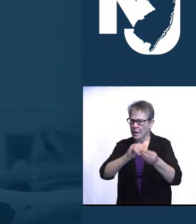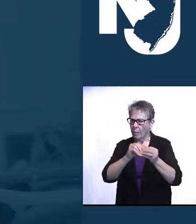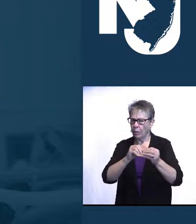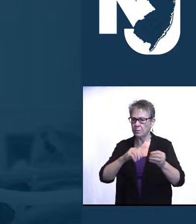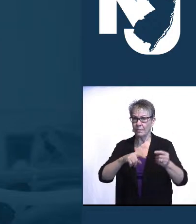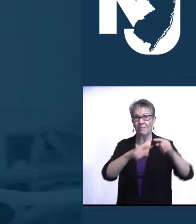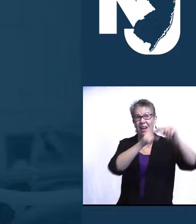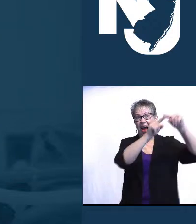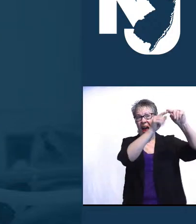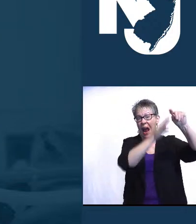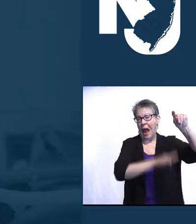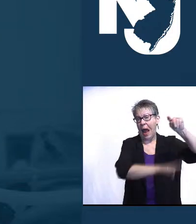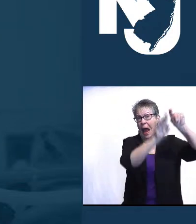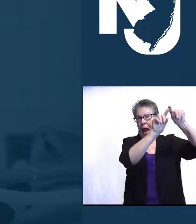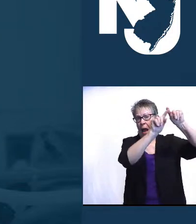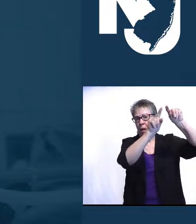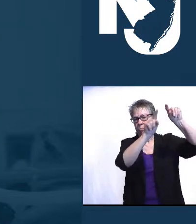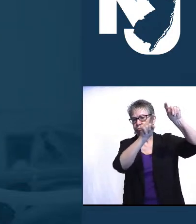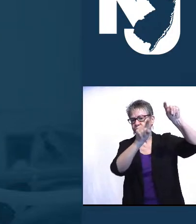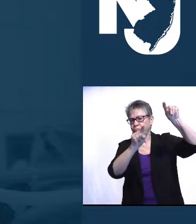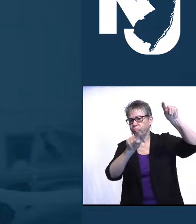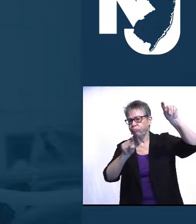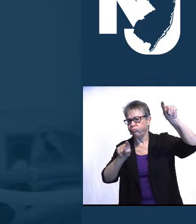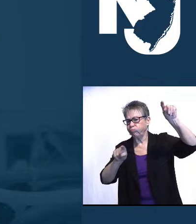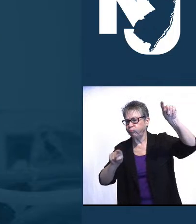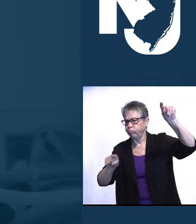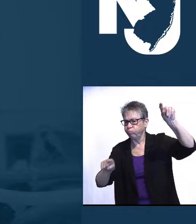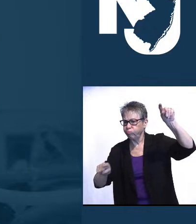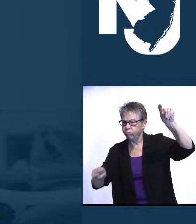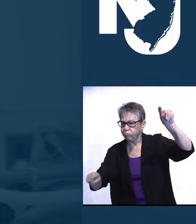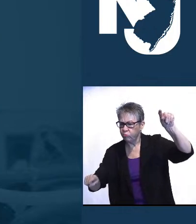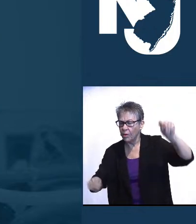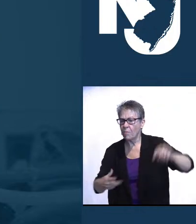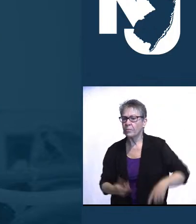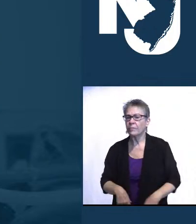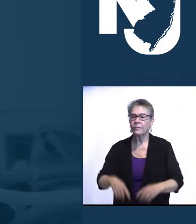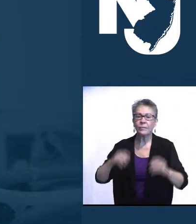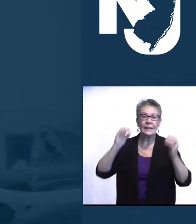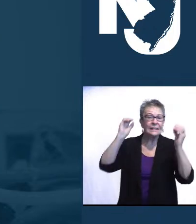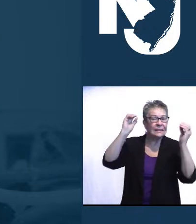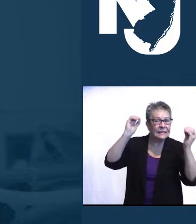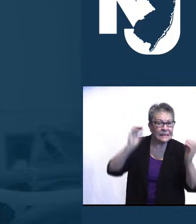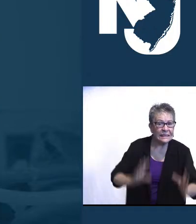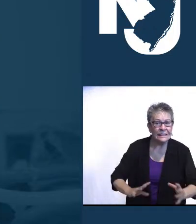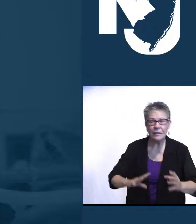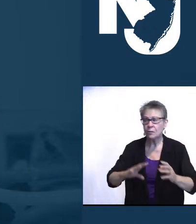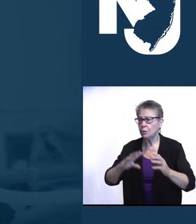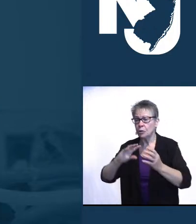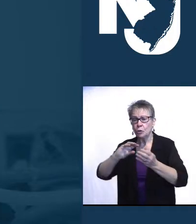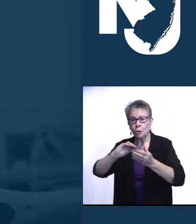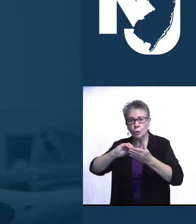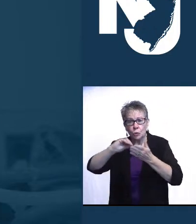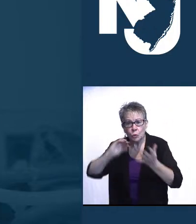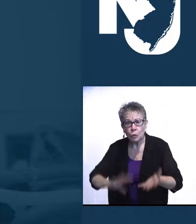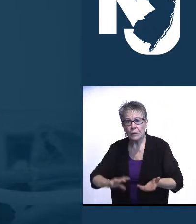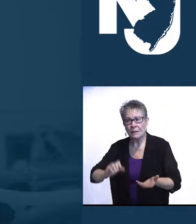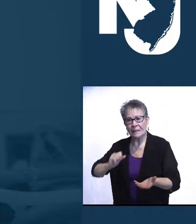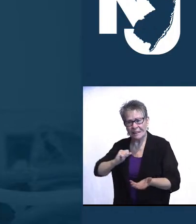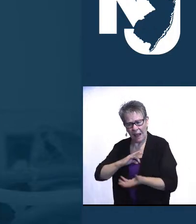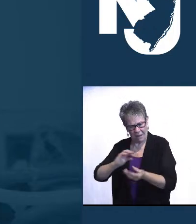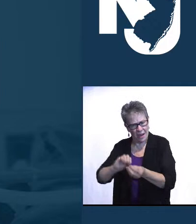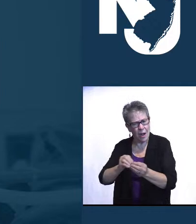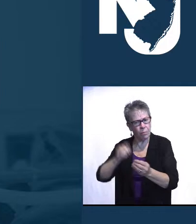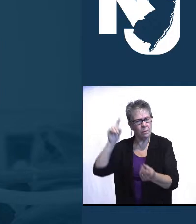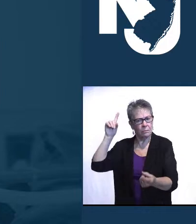staff, regardless of where that exposure occurred, has dropped off significantly over the past month. And by the way, this is not